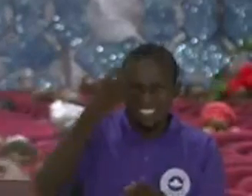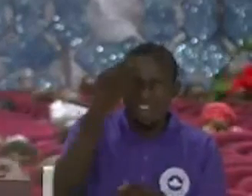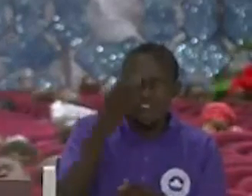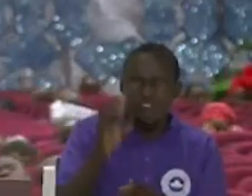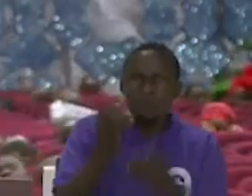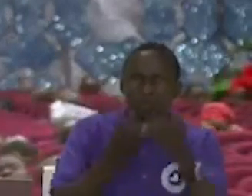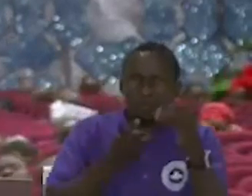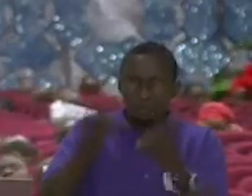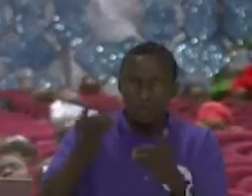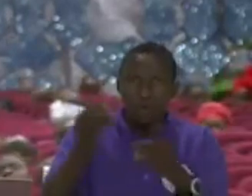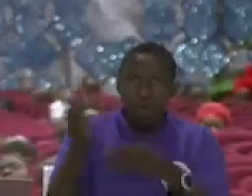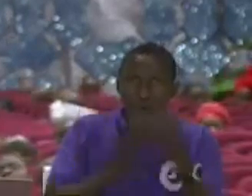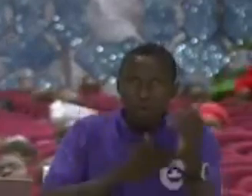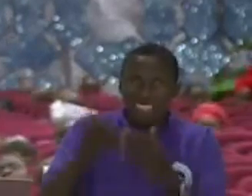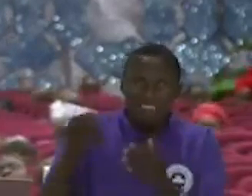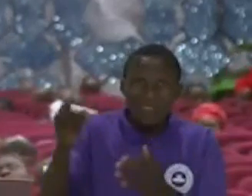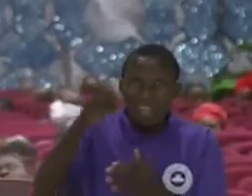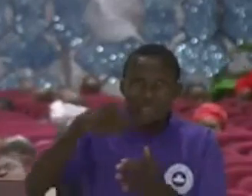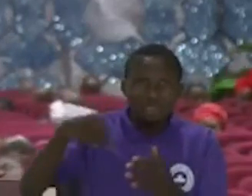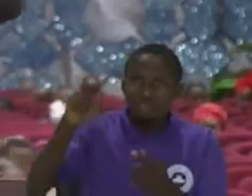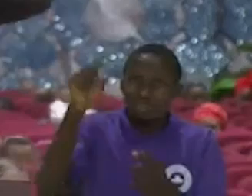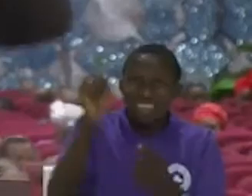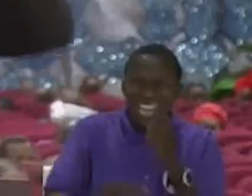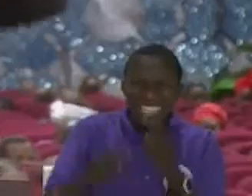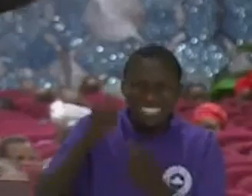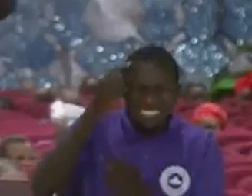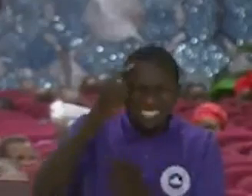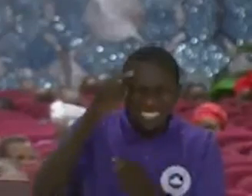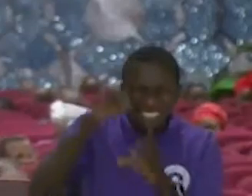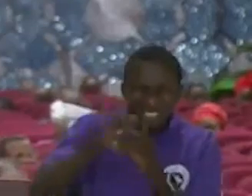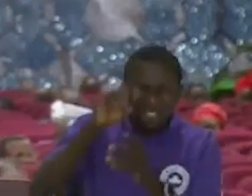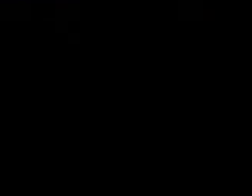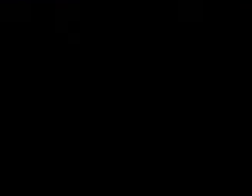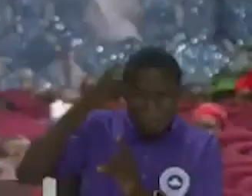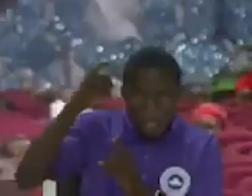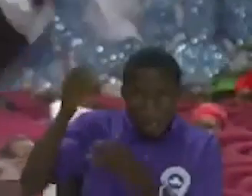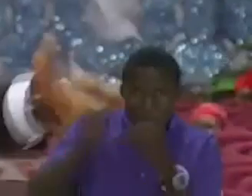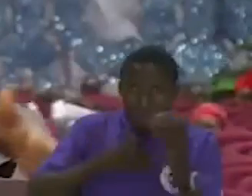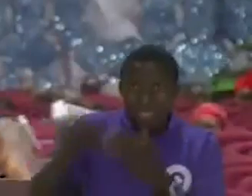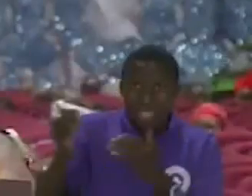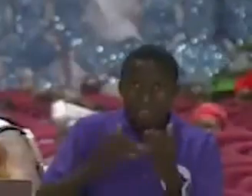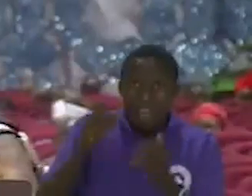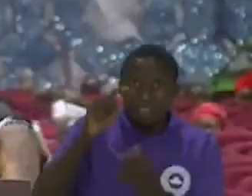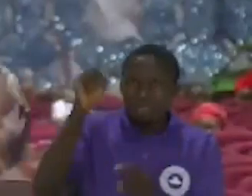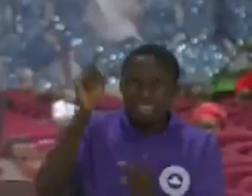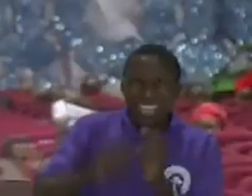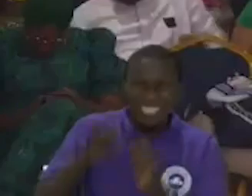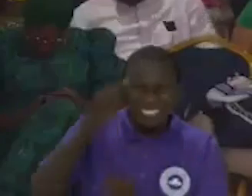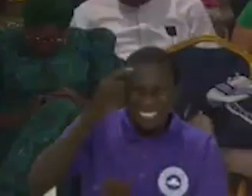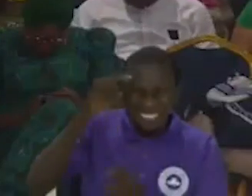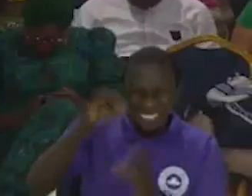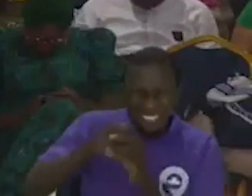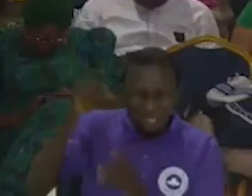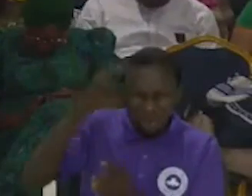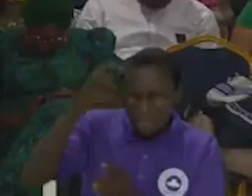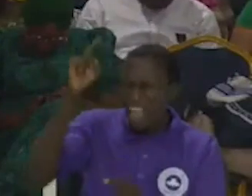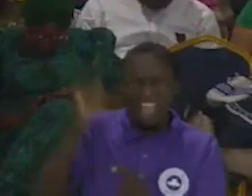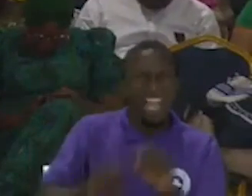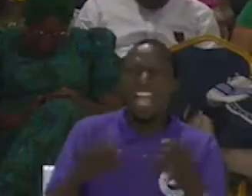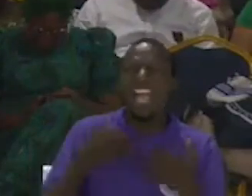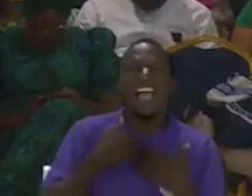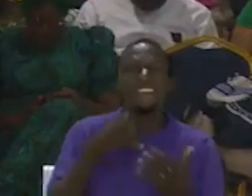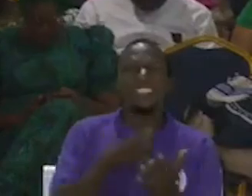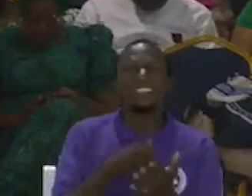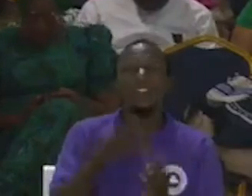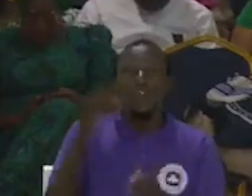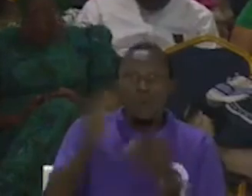Beloved, whatever you cannot conceive in your mind, whatever that you cannot bring up in your mindset, you cannot have it. If you